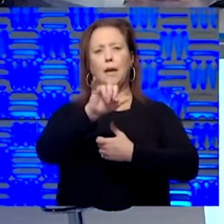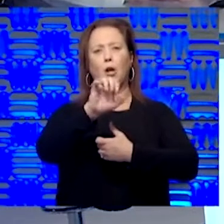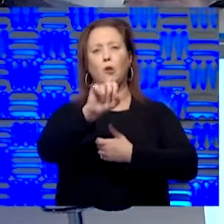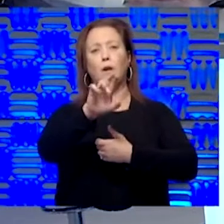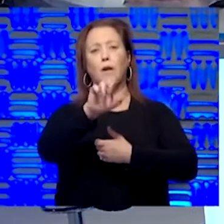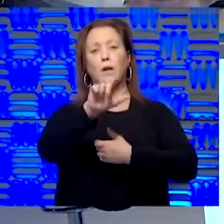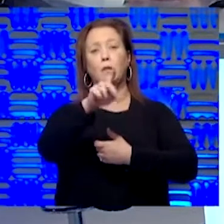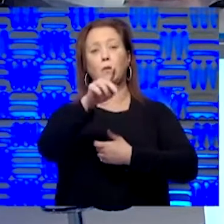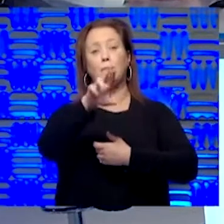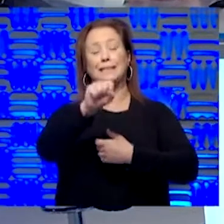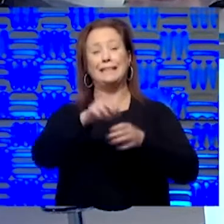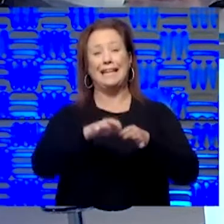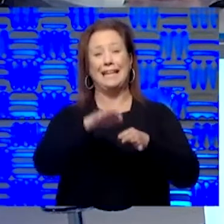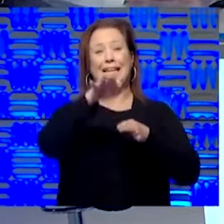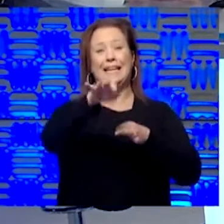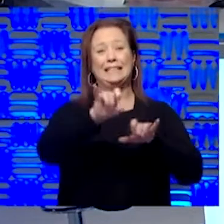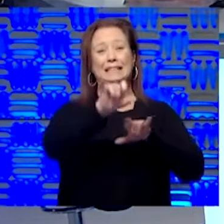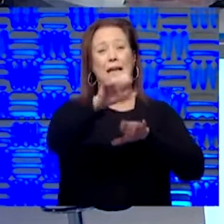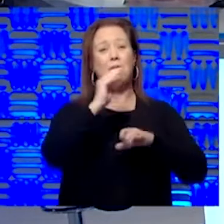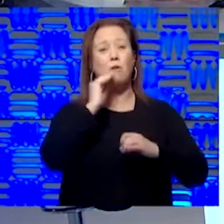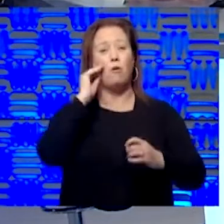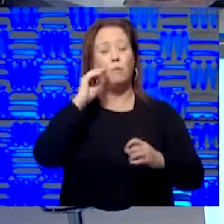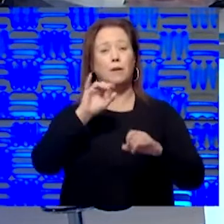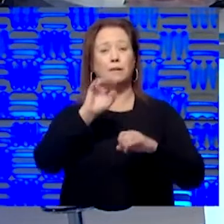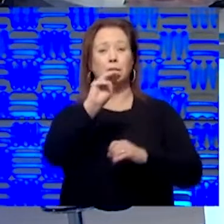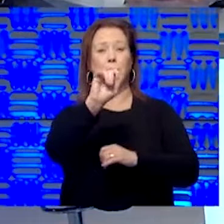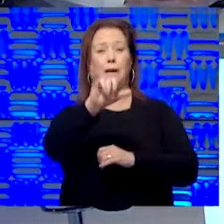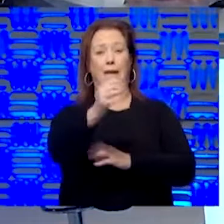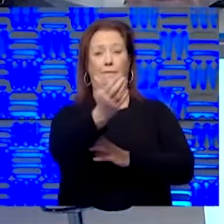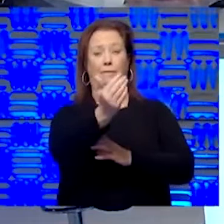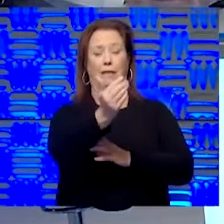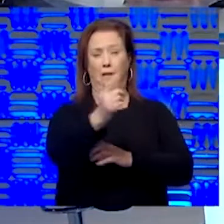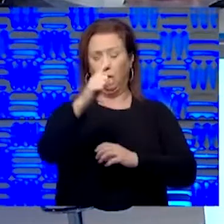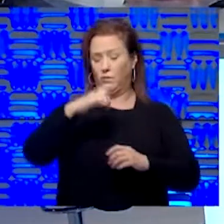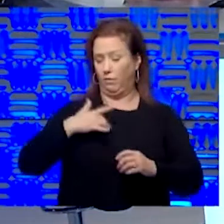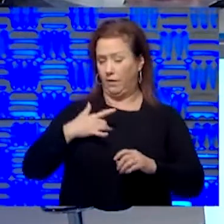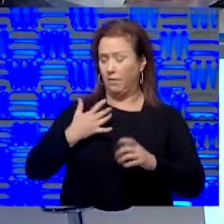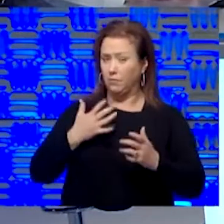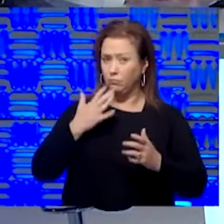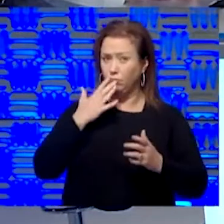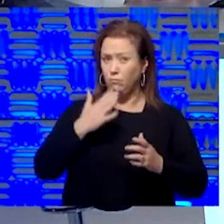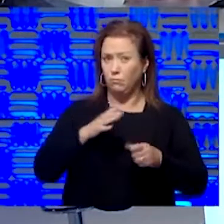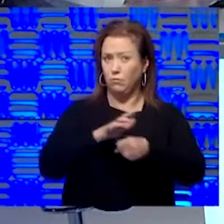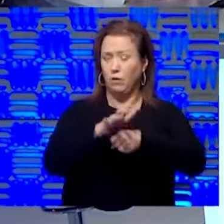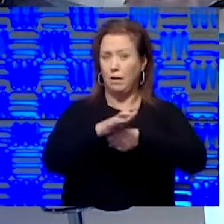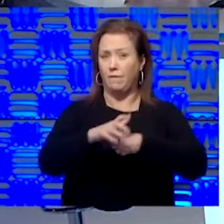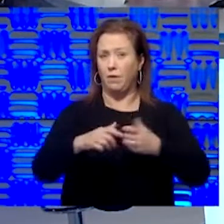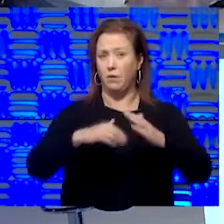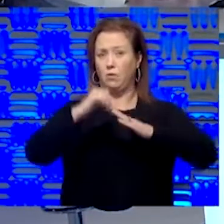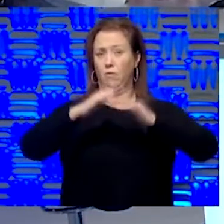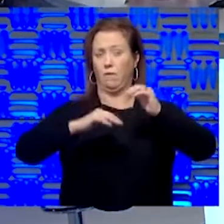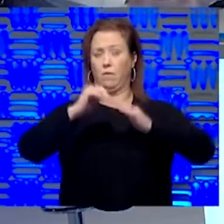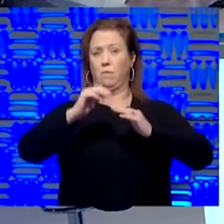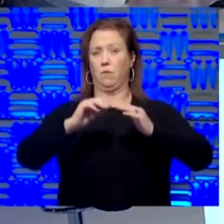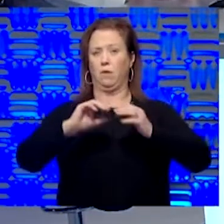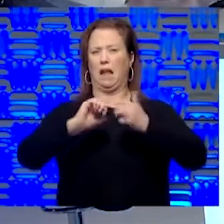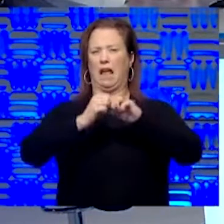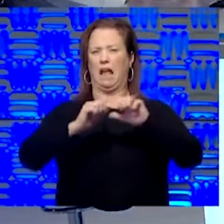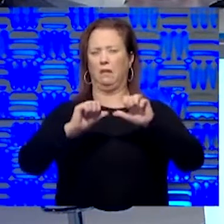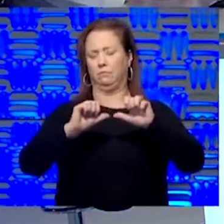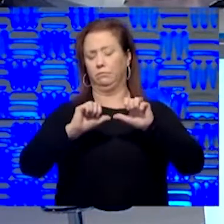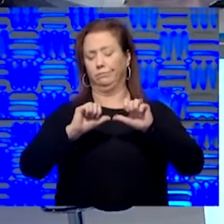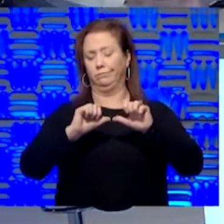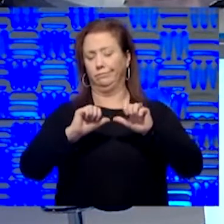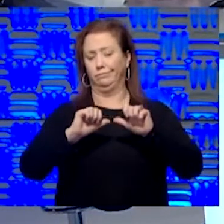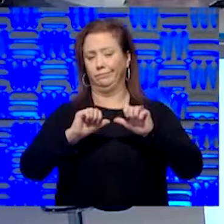May 15th? Do you consider that long enough? And what would it take for all of you to be comfortable letting that stay-at-home order